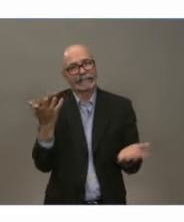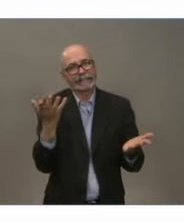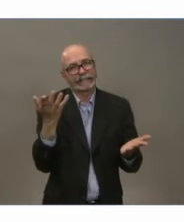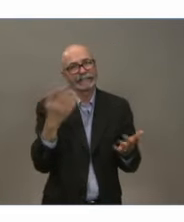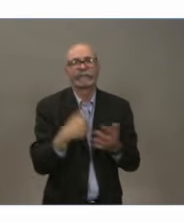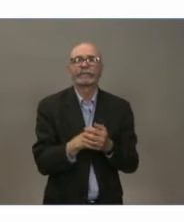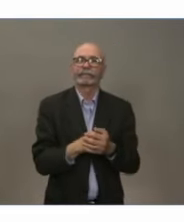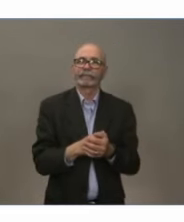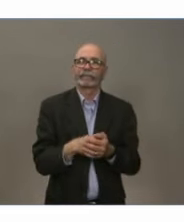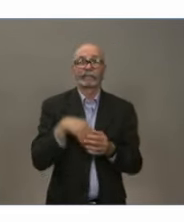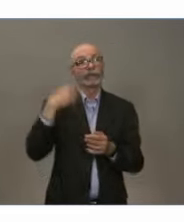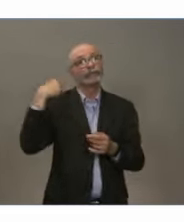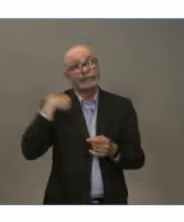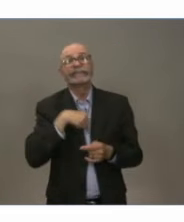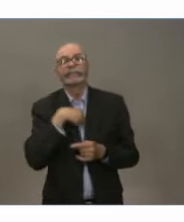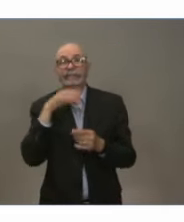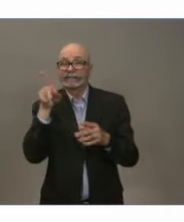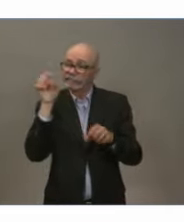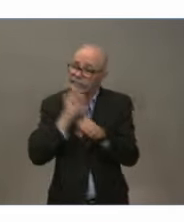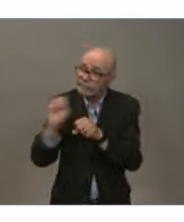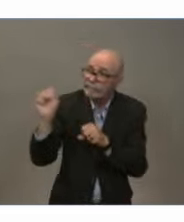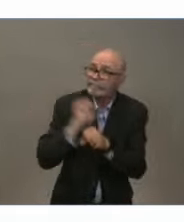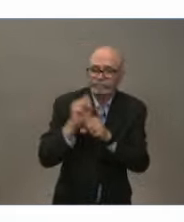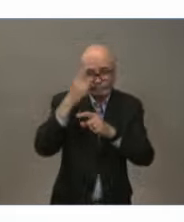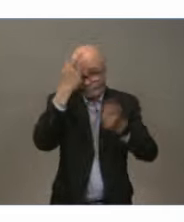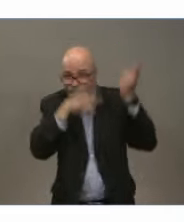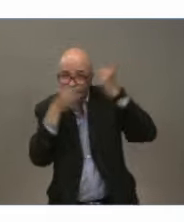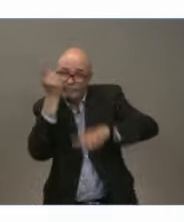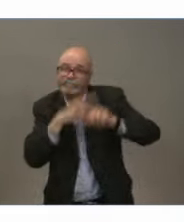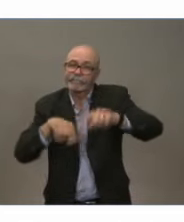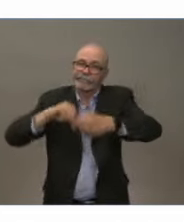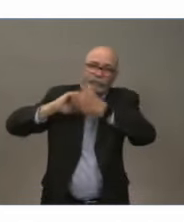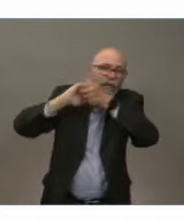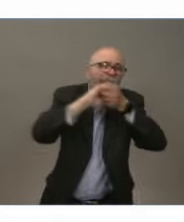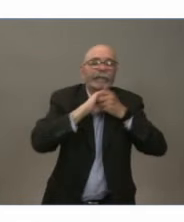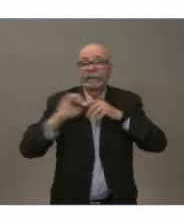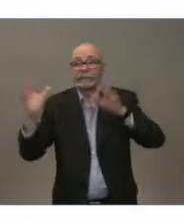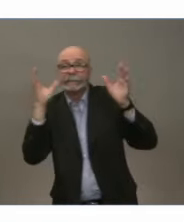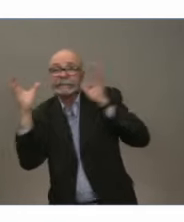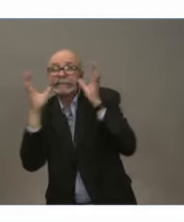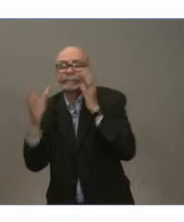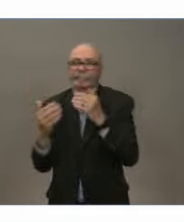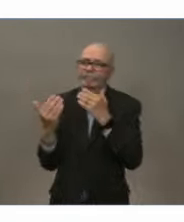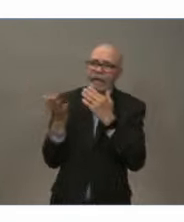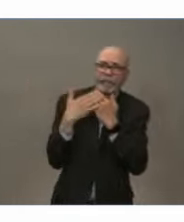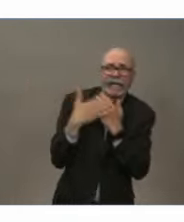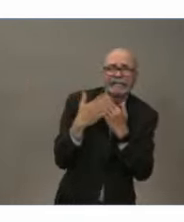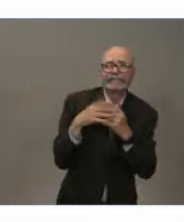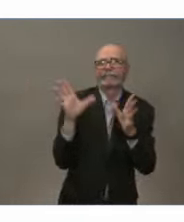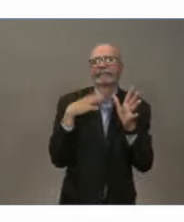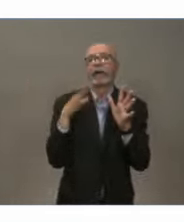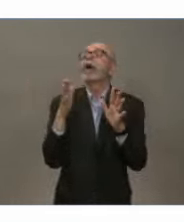doing together is making a difference. If we look at